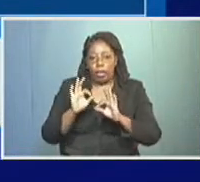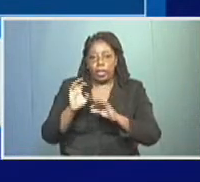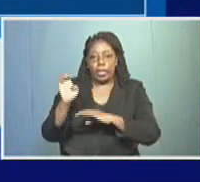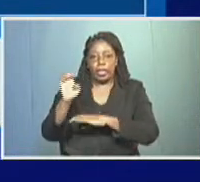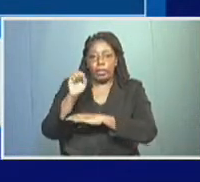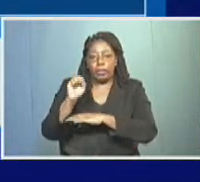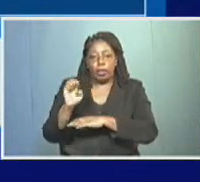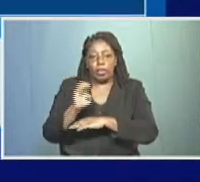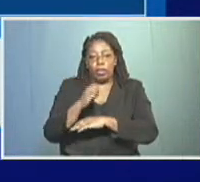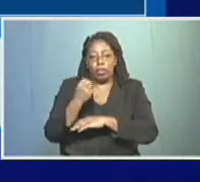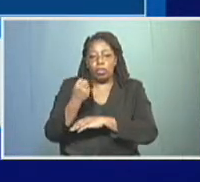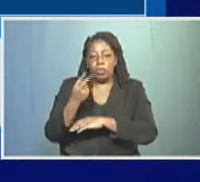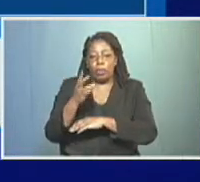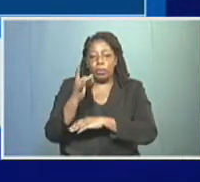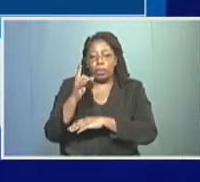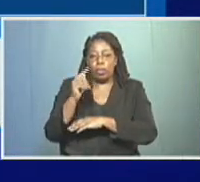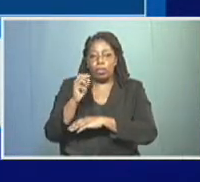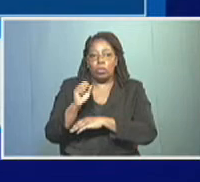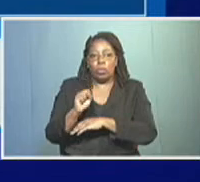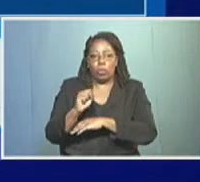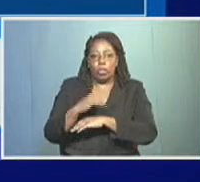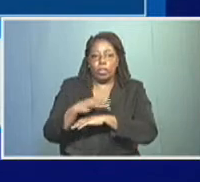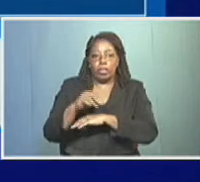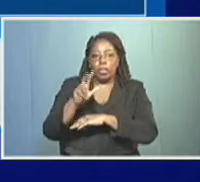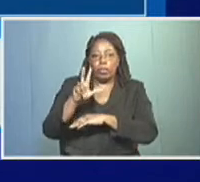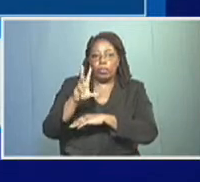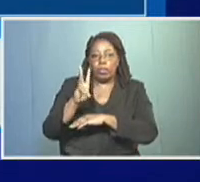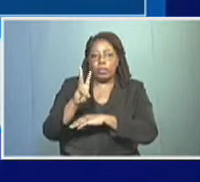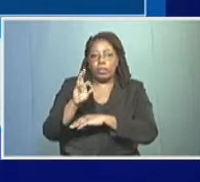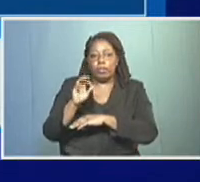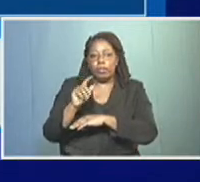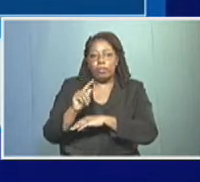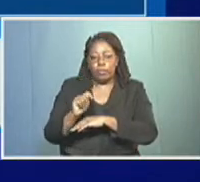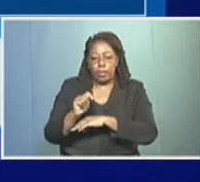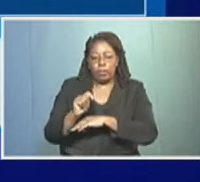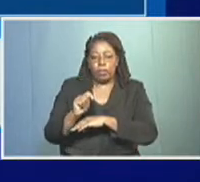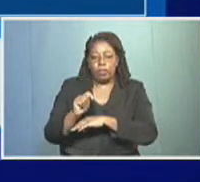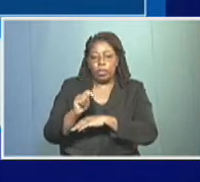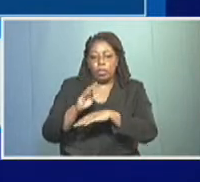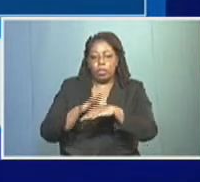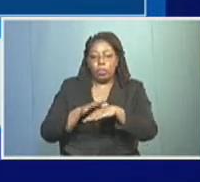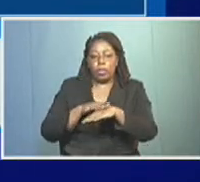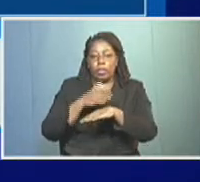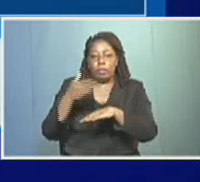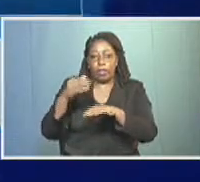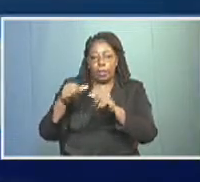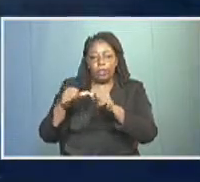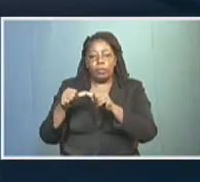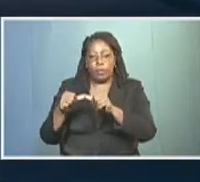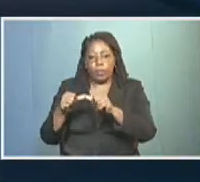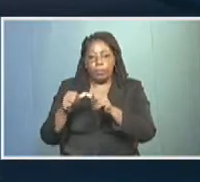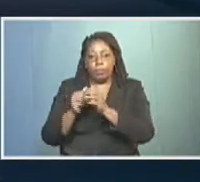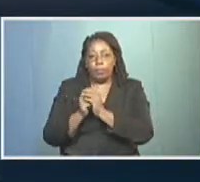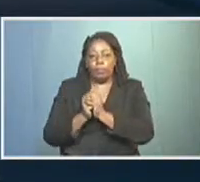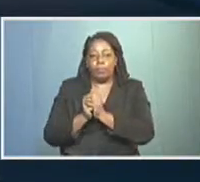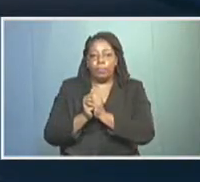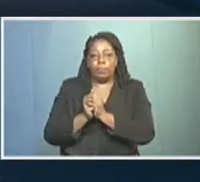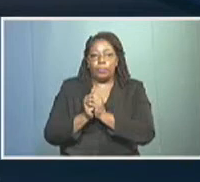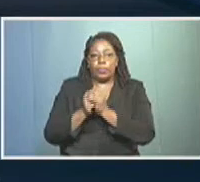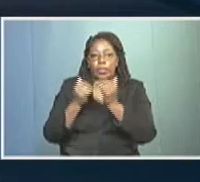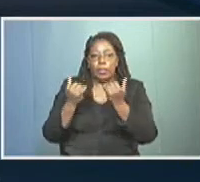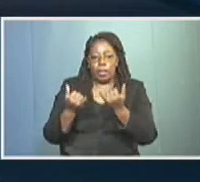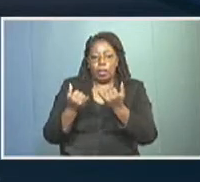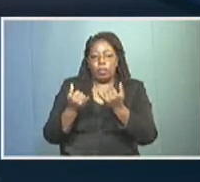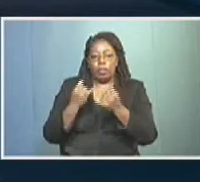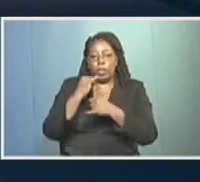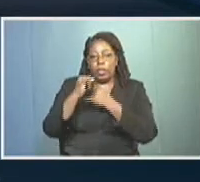to southeast 12 to 18 knots, and the wave heights 3 to 6 feet with a moderate chop, so the caution flags continue there as well. That's going to do it